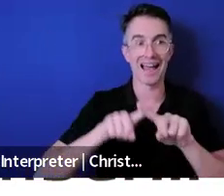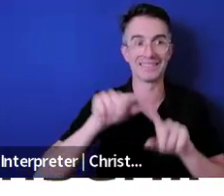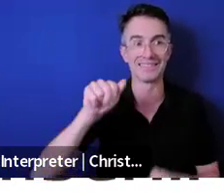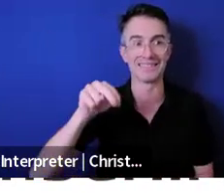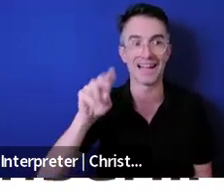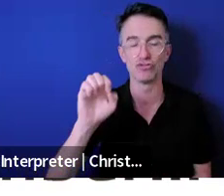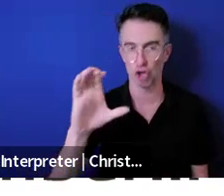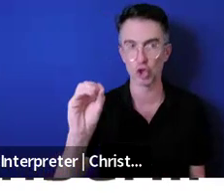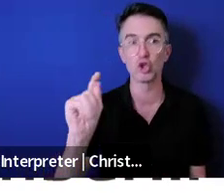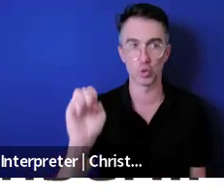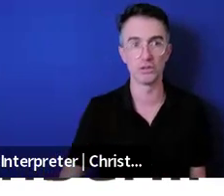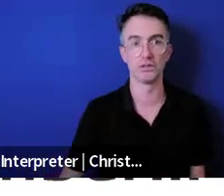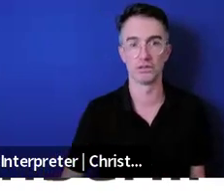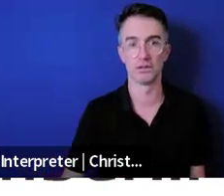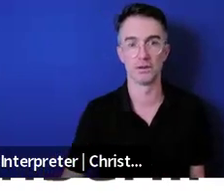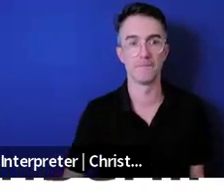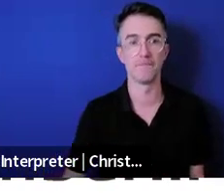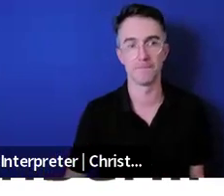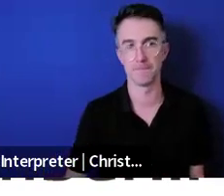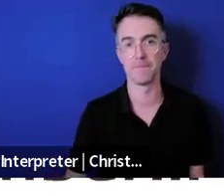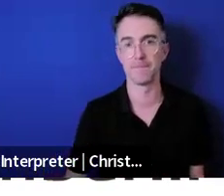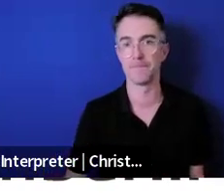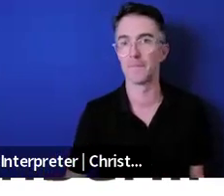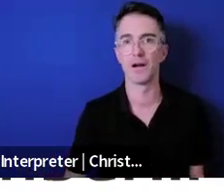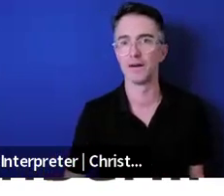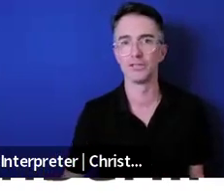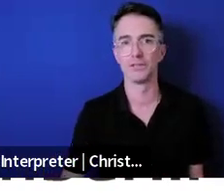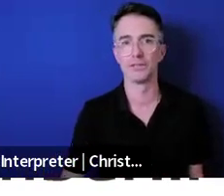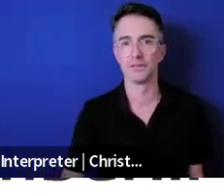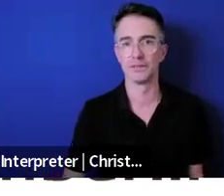HQ. We will also be joined by